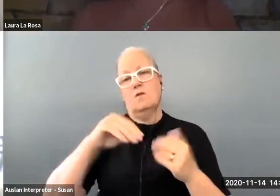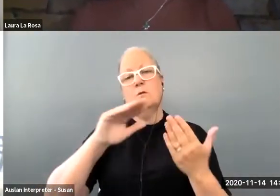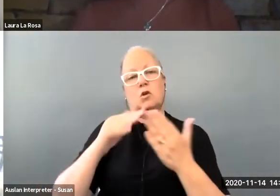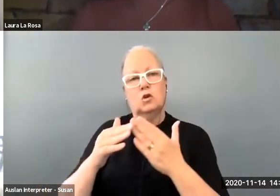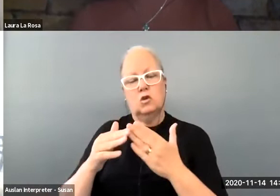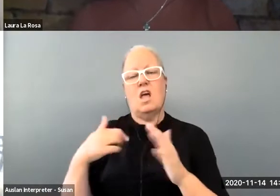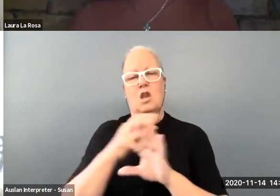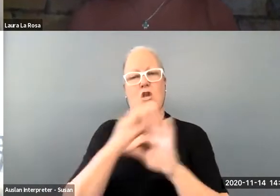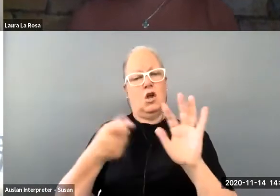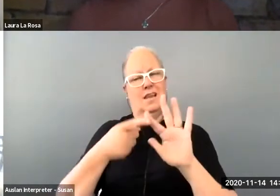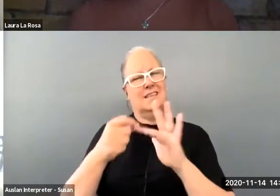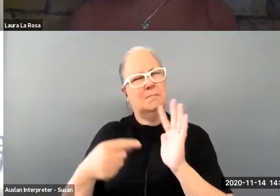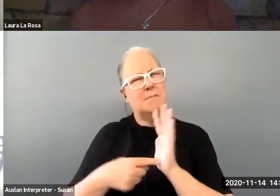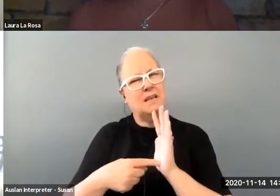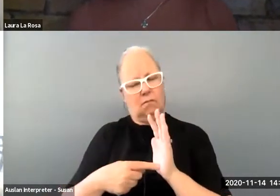wouldn't expect it from,